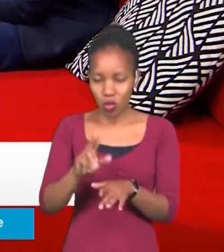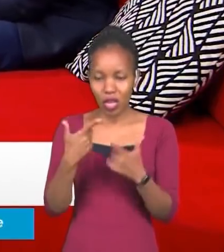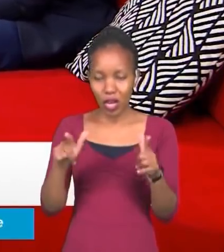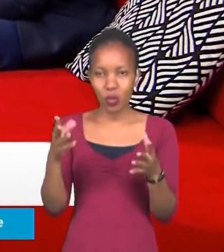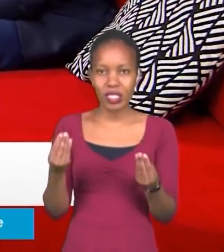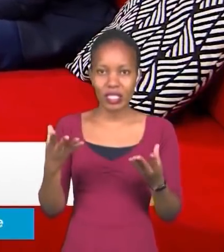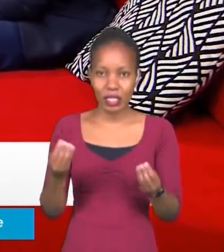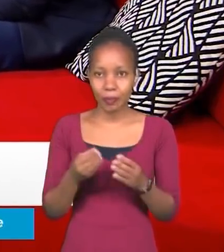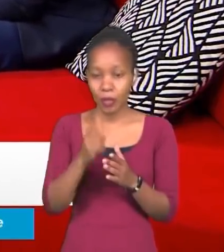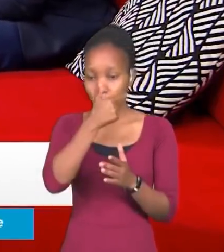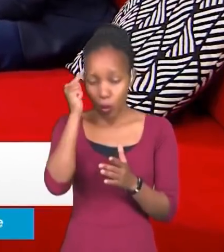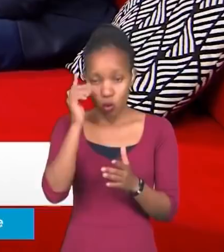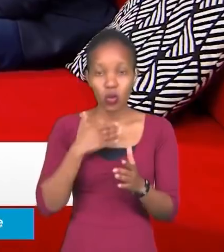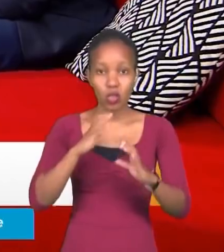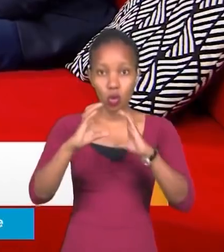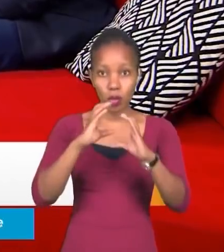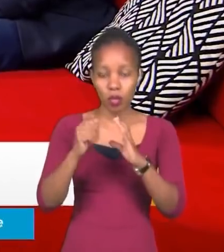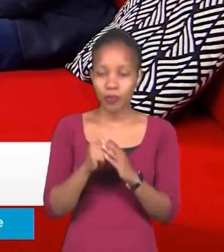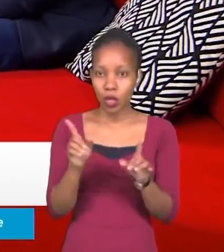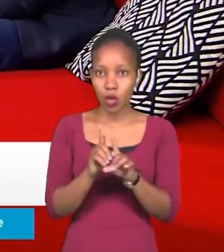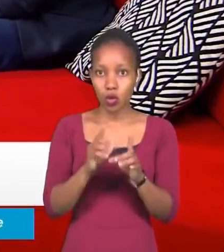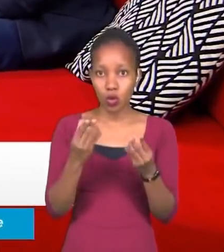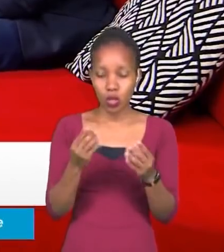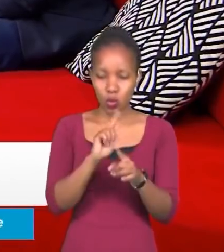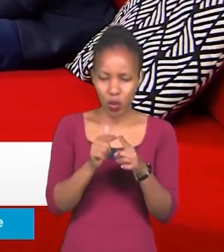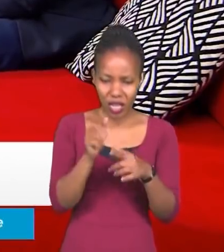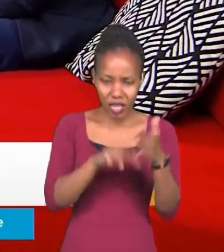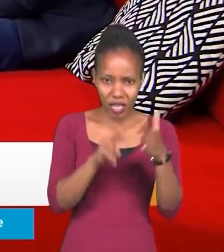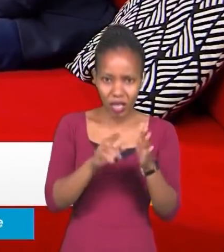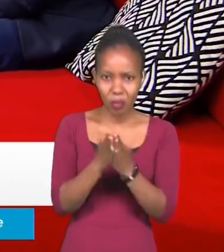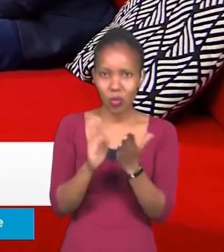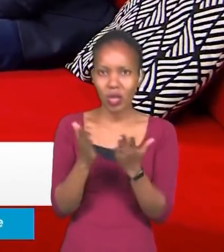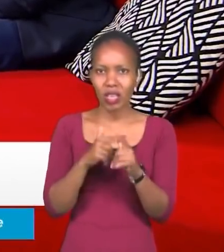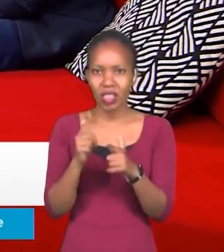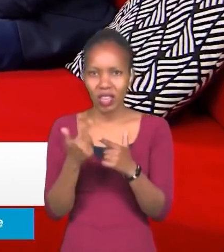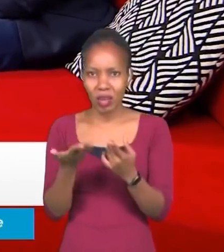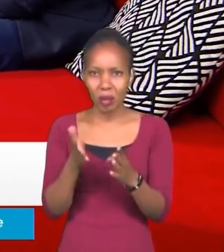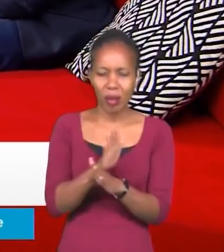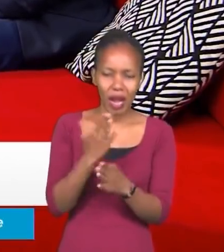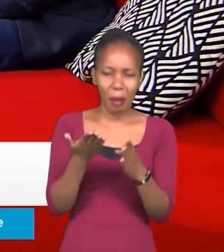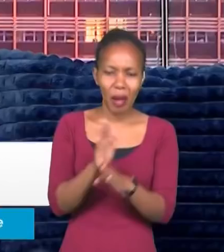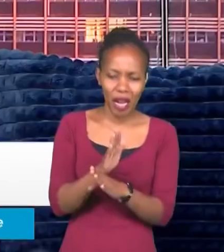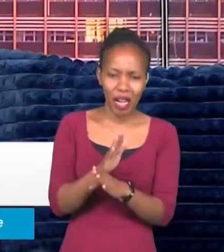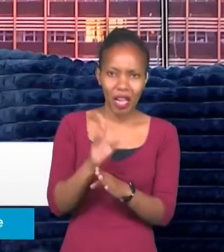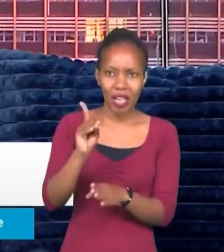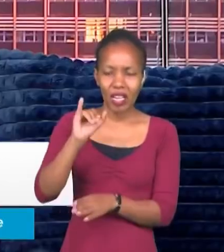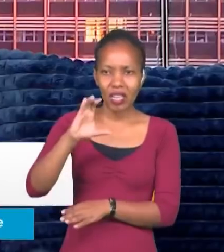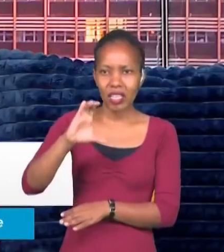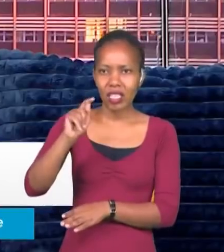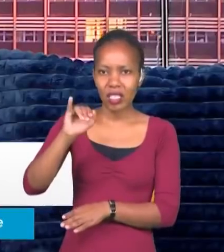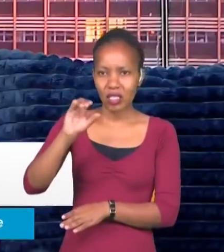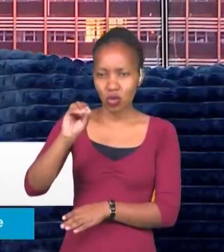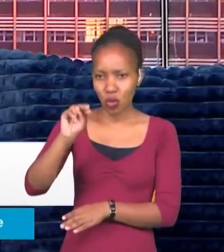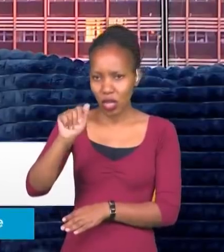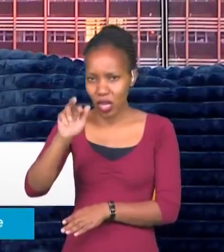mm-hmm. I also find it easy when I'm reading a book and I don't really need to keep on going back to the dictionary to find out what exactly does this